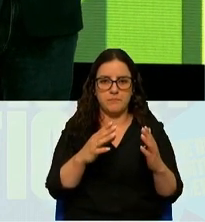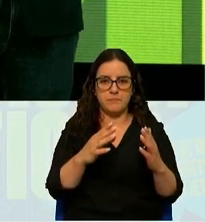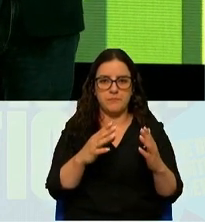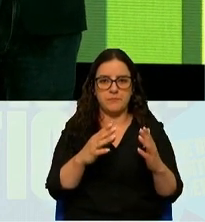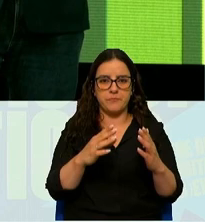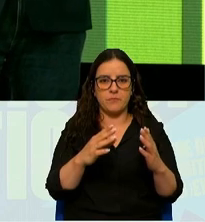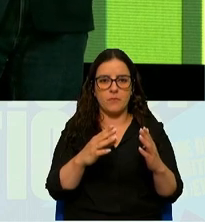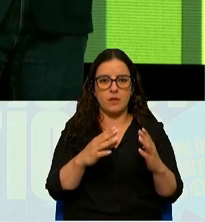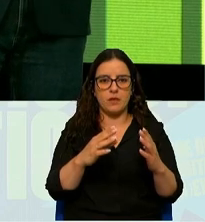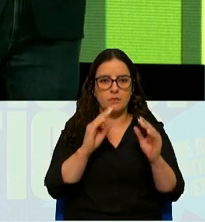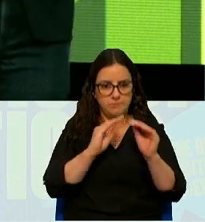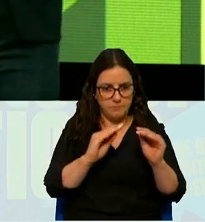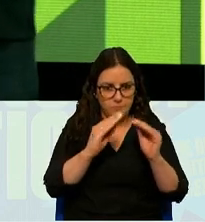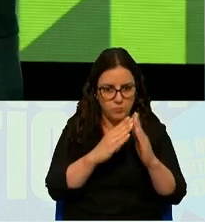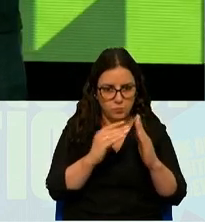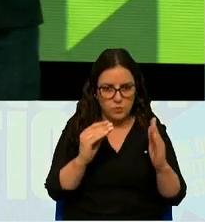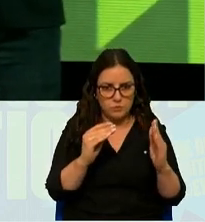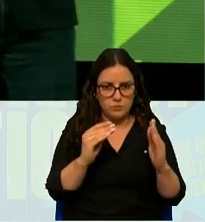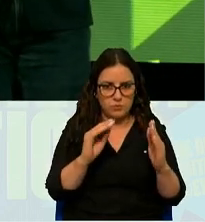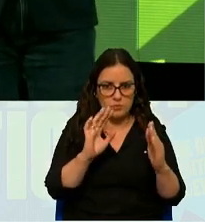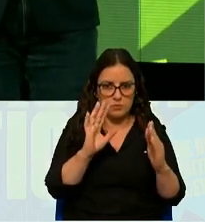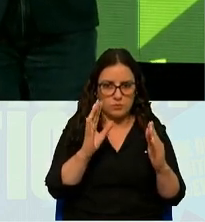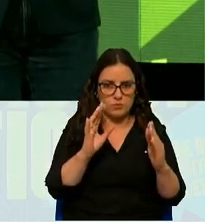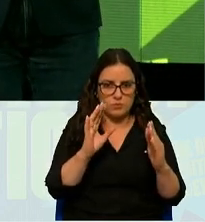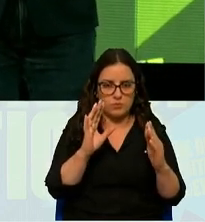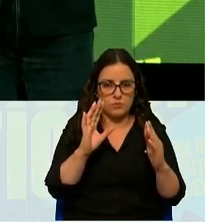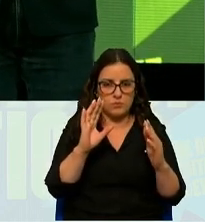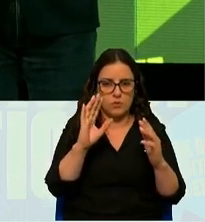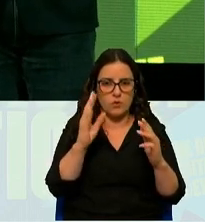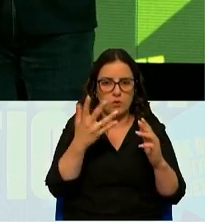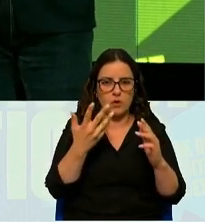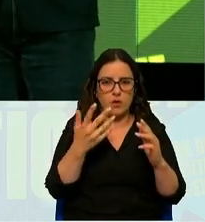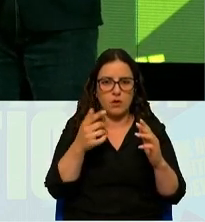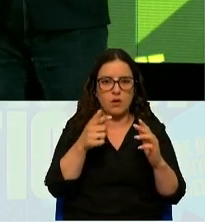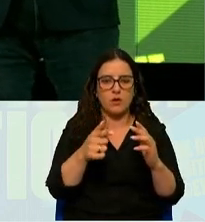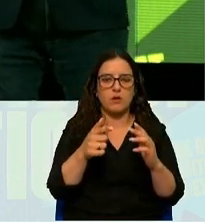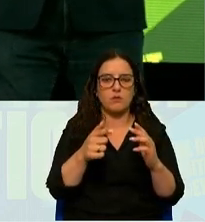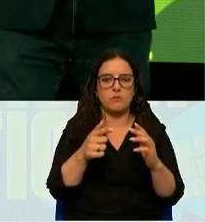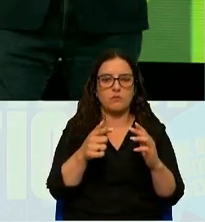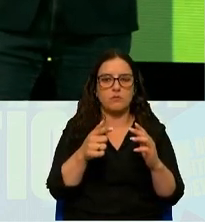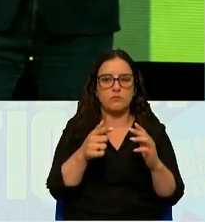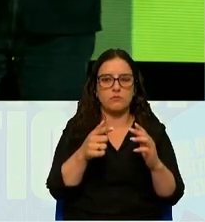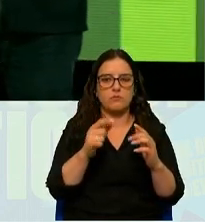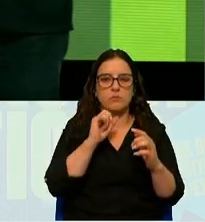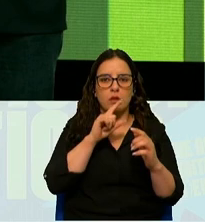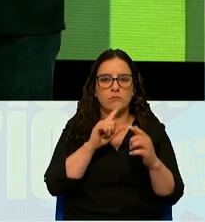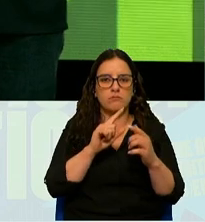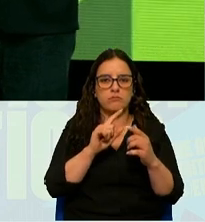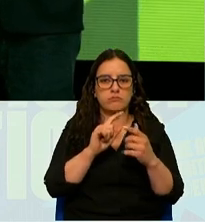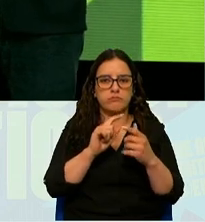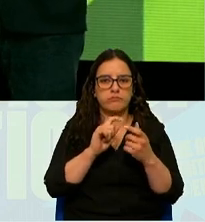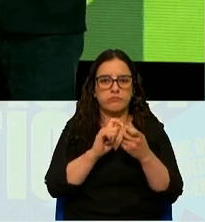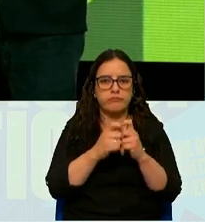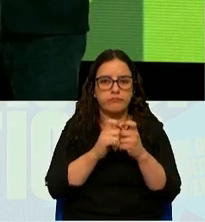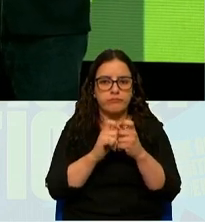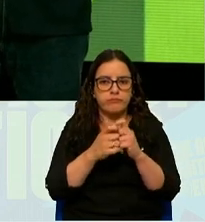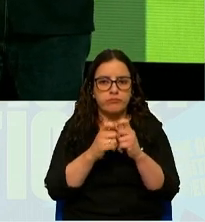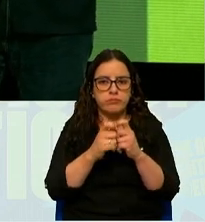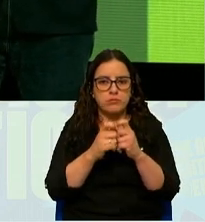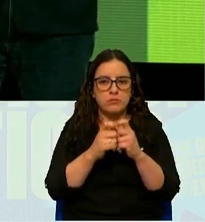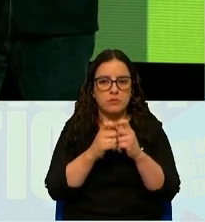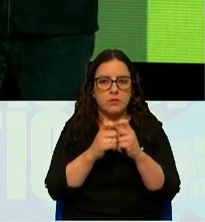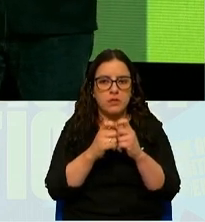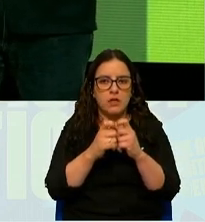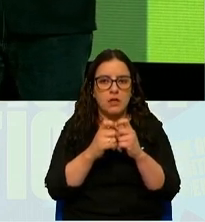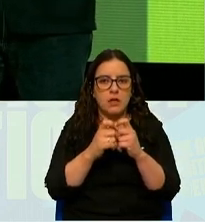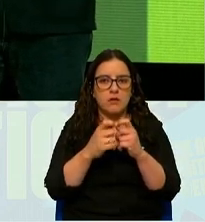have that, you can use that model, you can customize that model to be used in any task or domain.